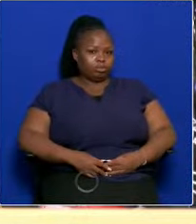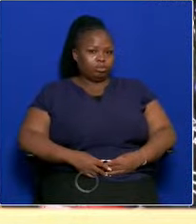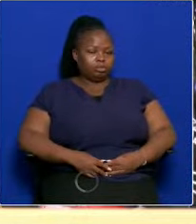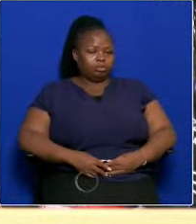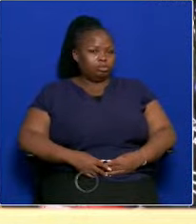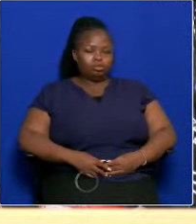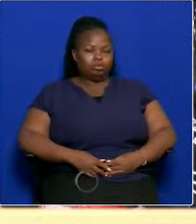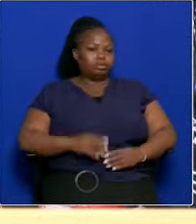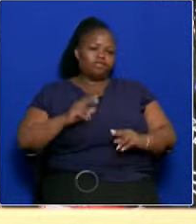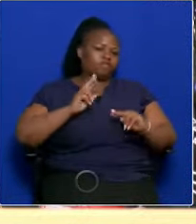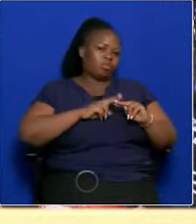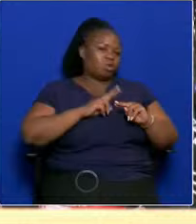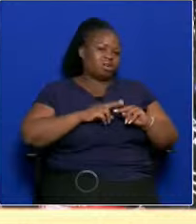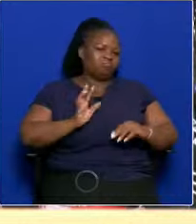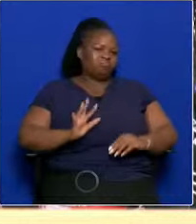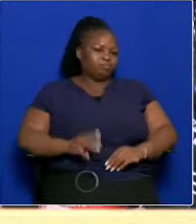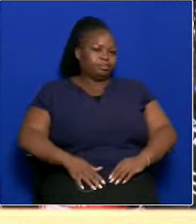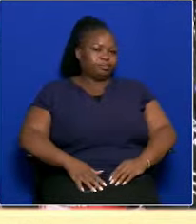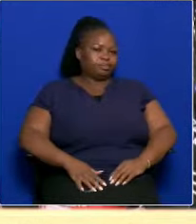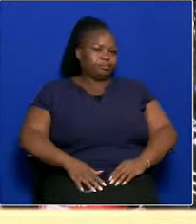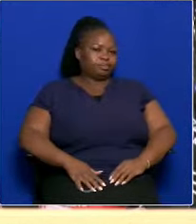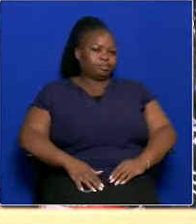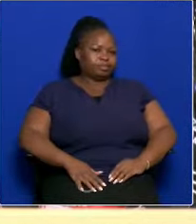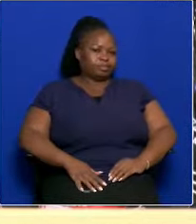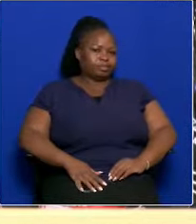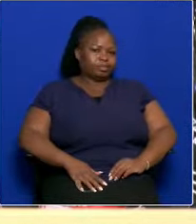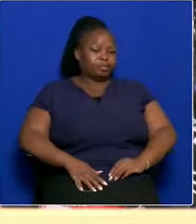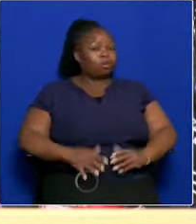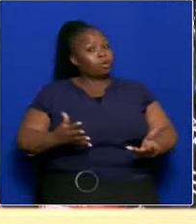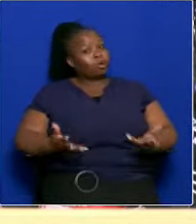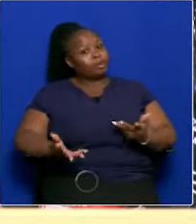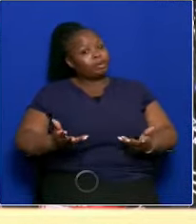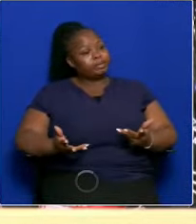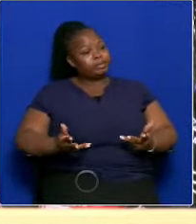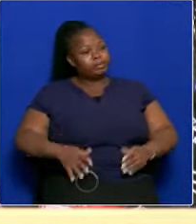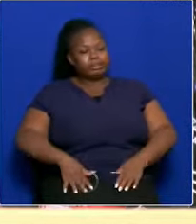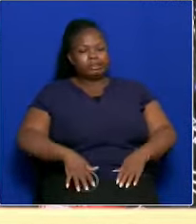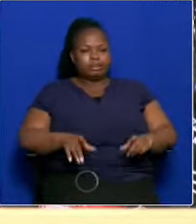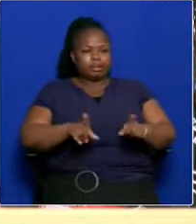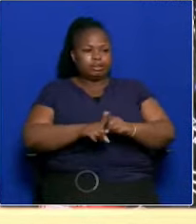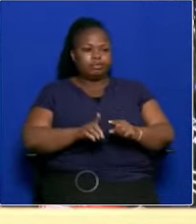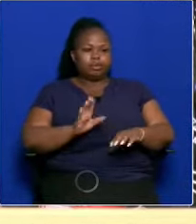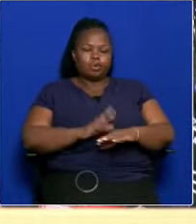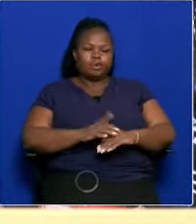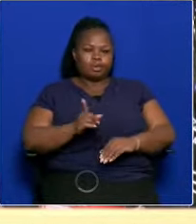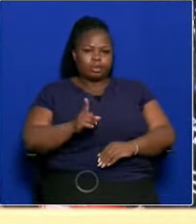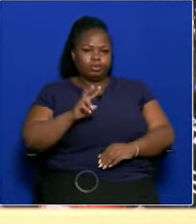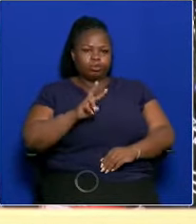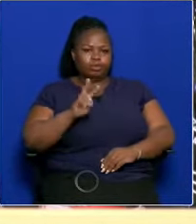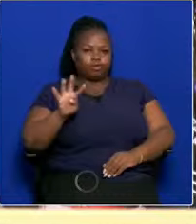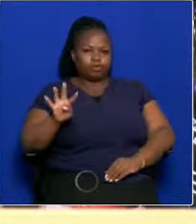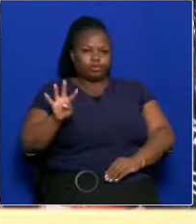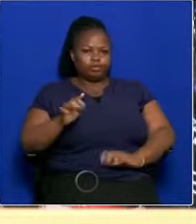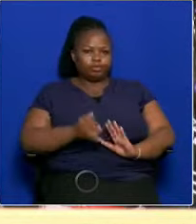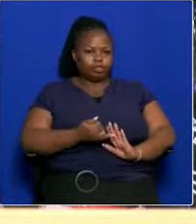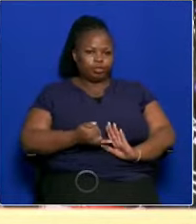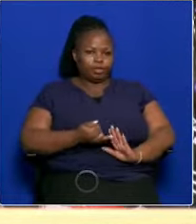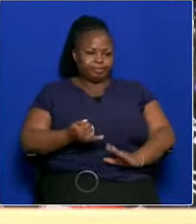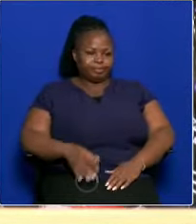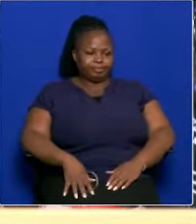February, or even on the 24th of Jan, as you